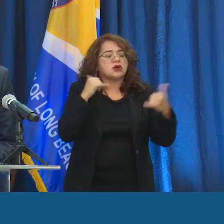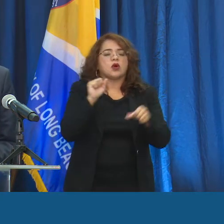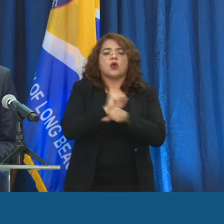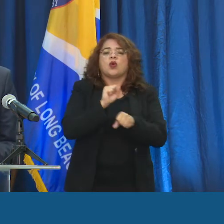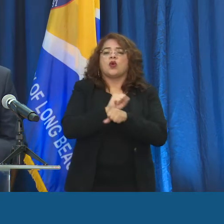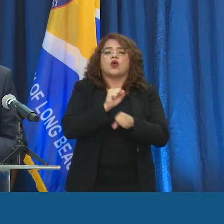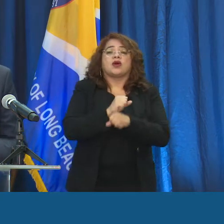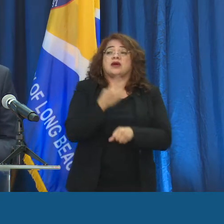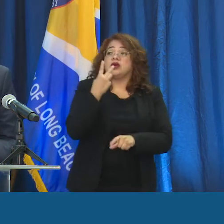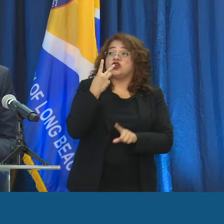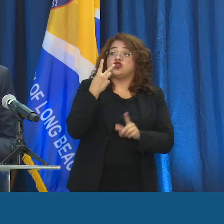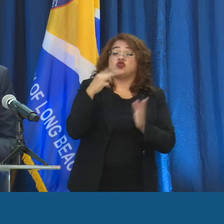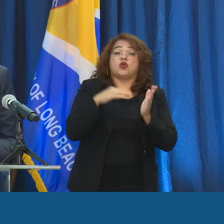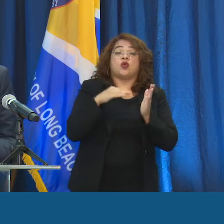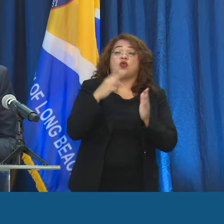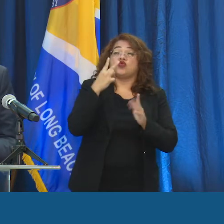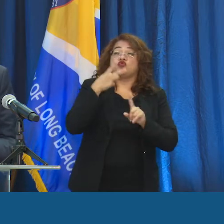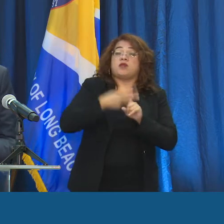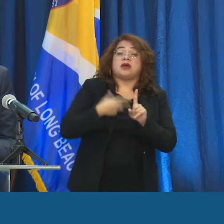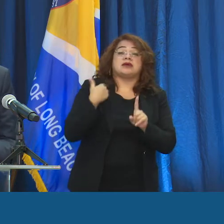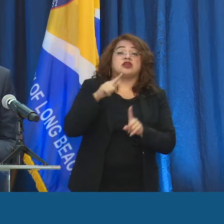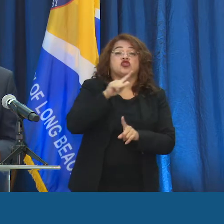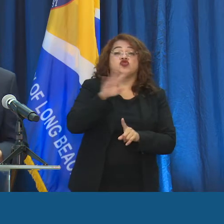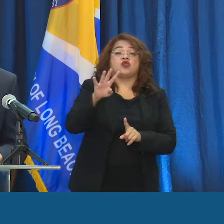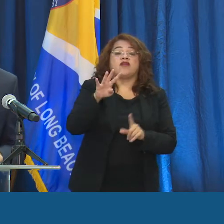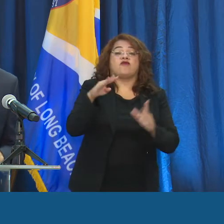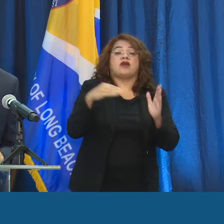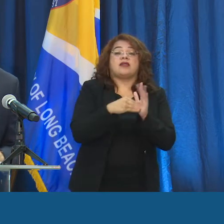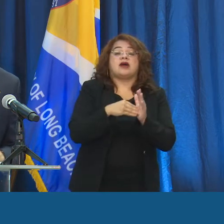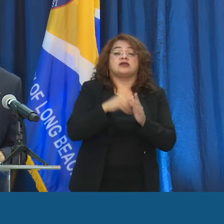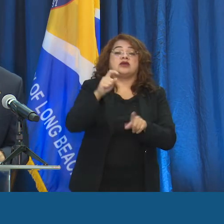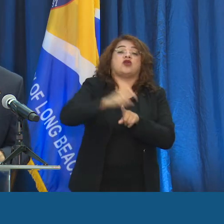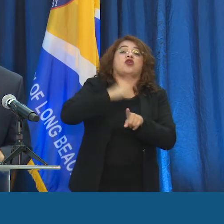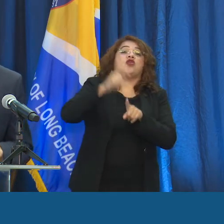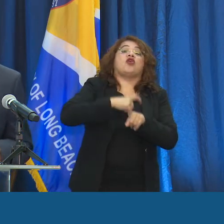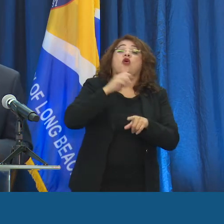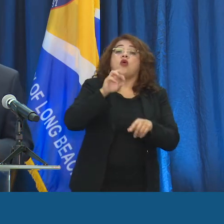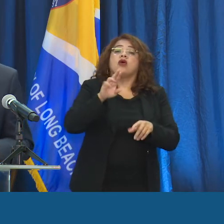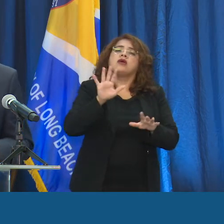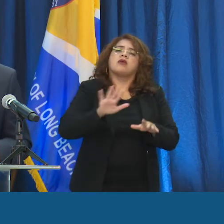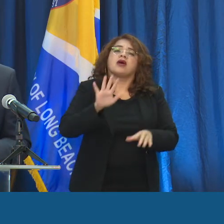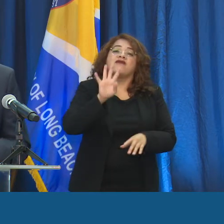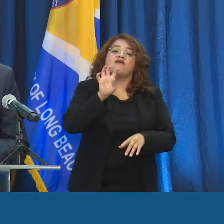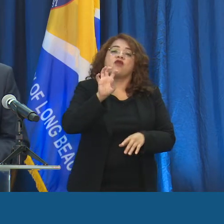Just in the past 2 months, we've handled over 24,000 calls, or 400 a day.